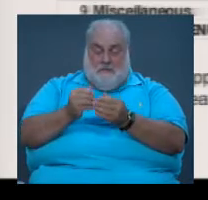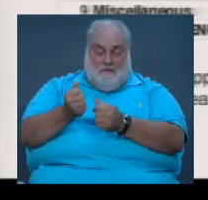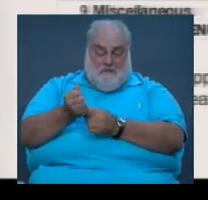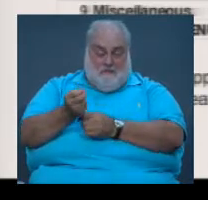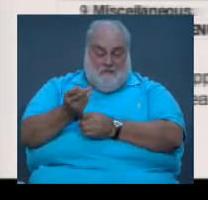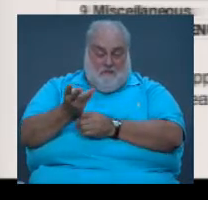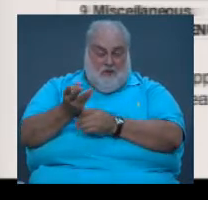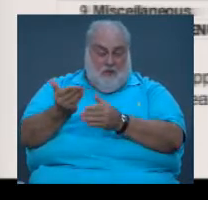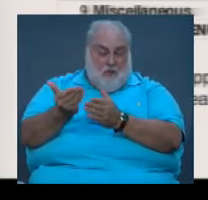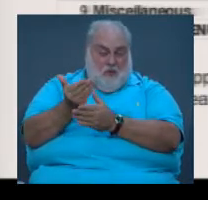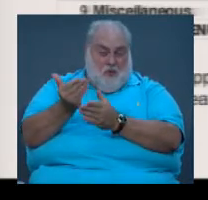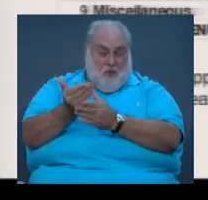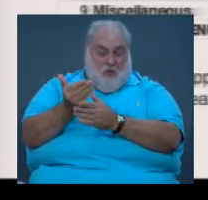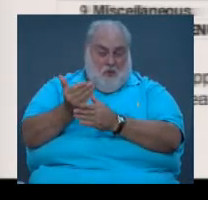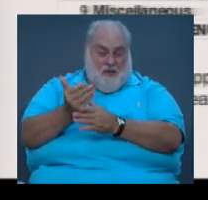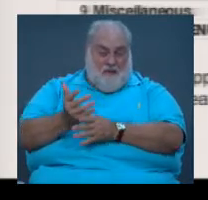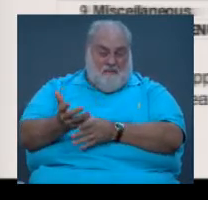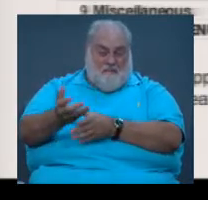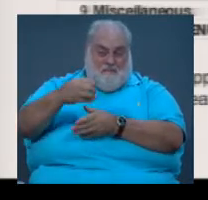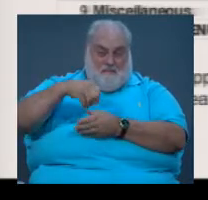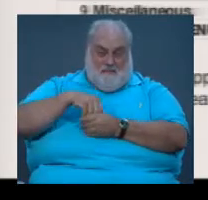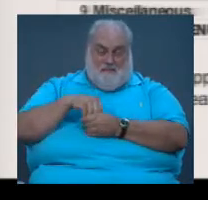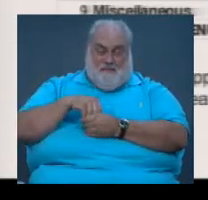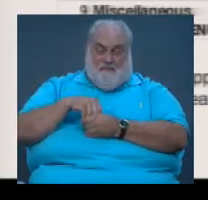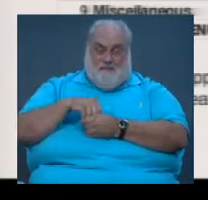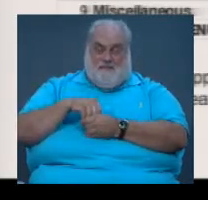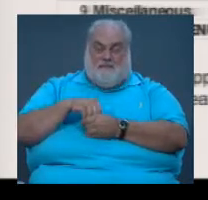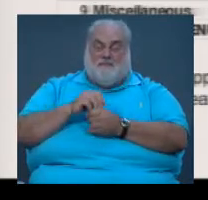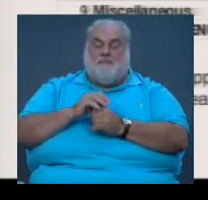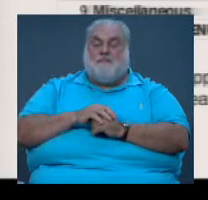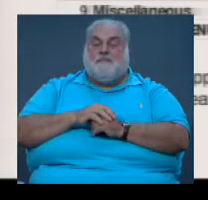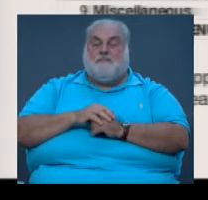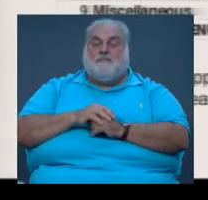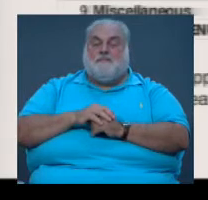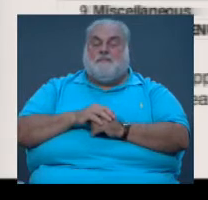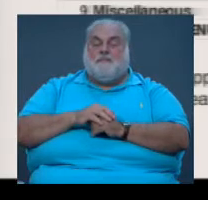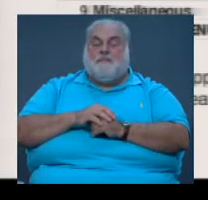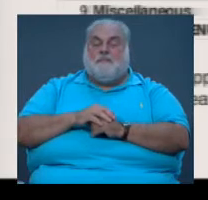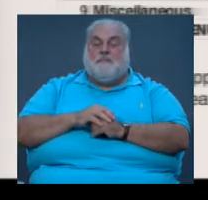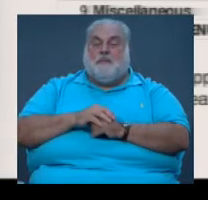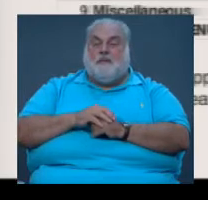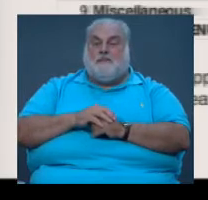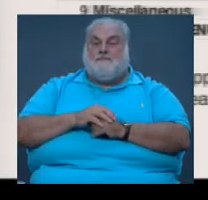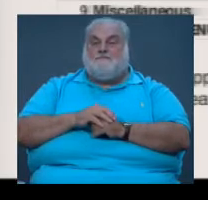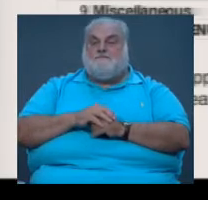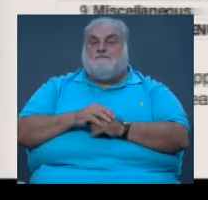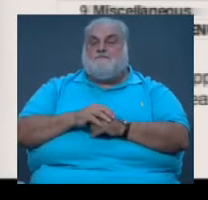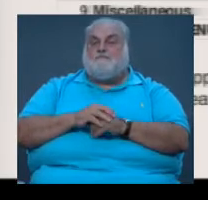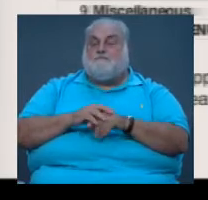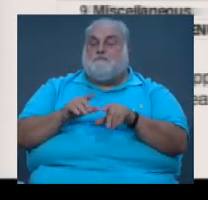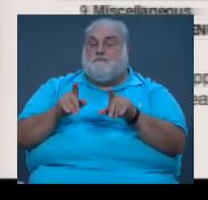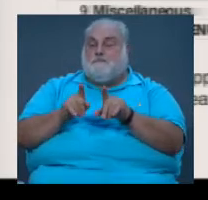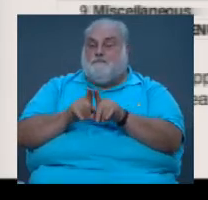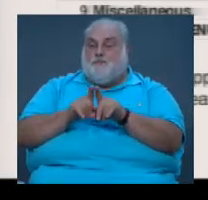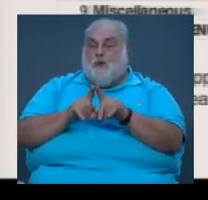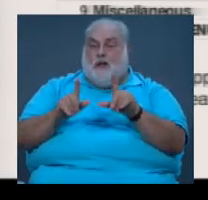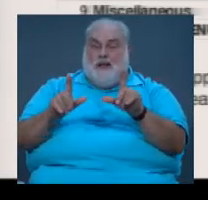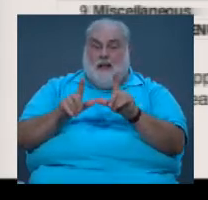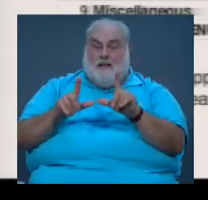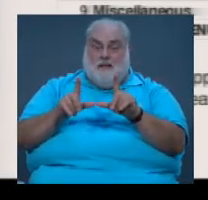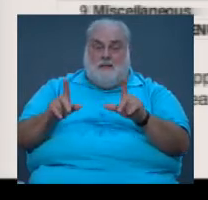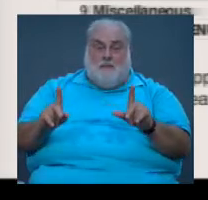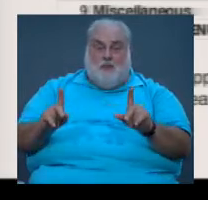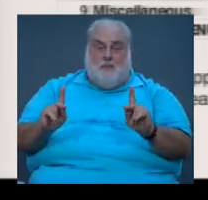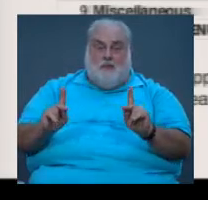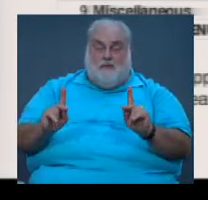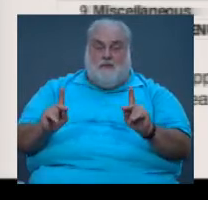businesses that come online too that are part of that budget number. Also in licenses and permits, we